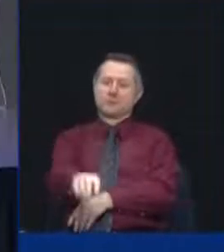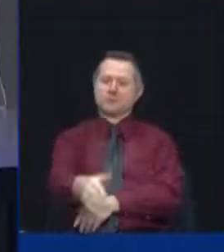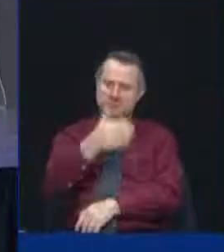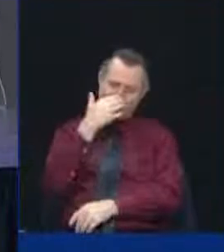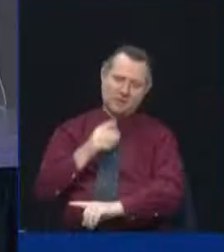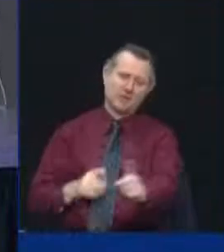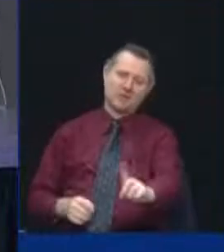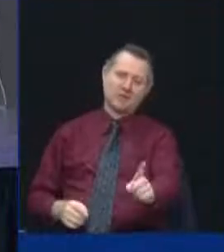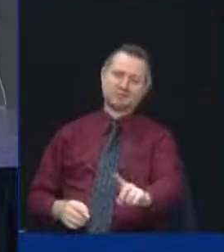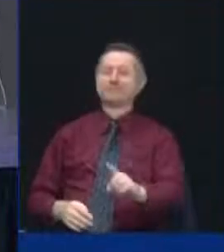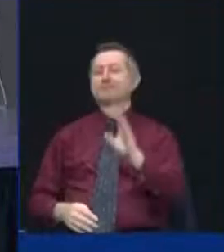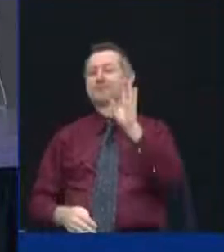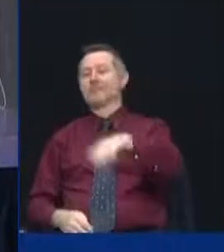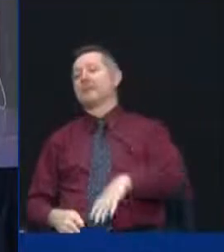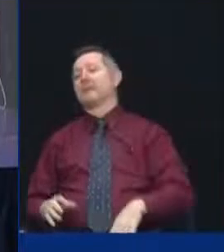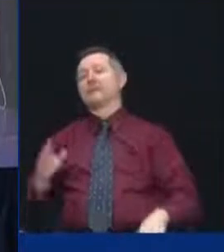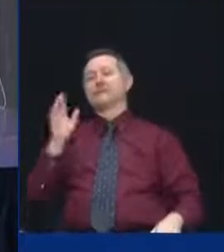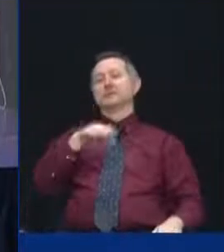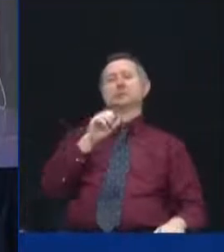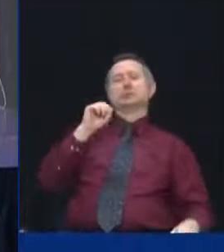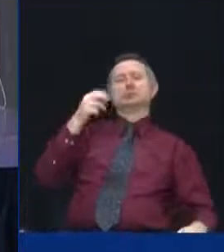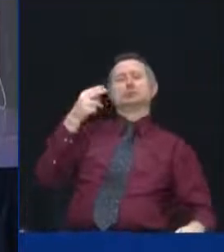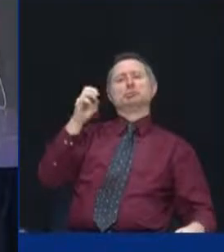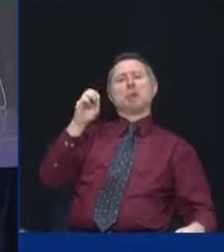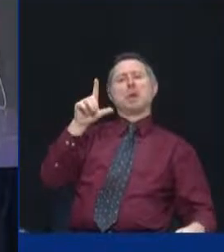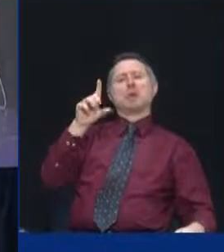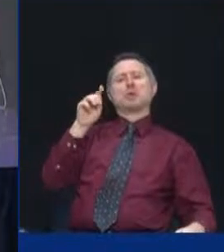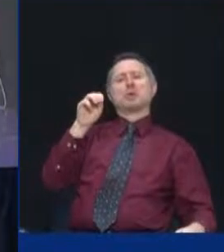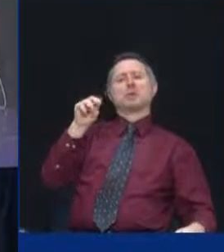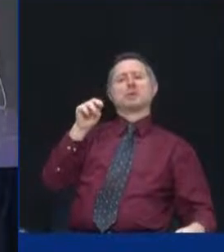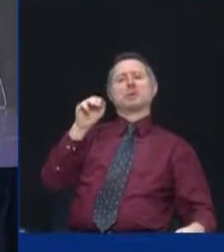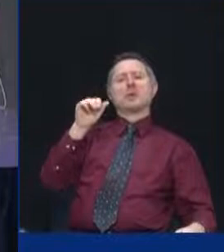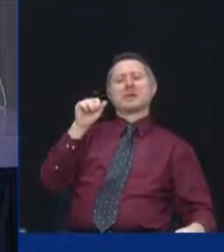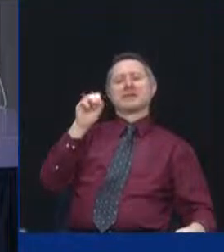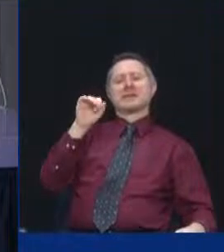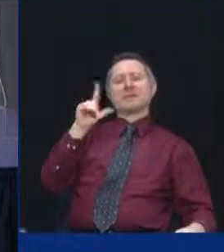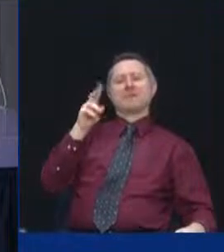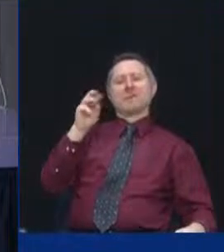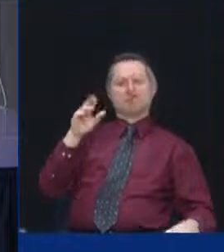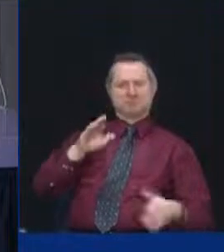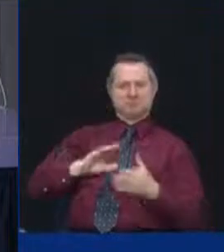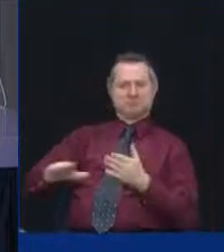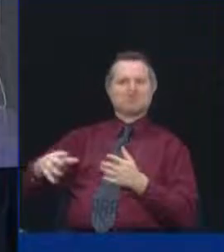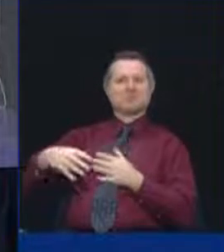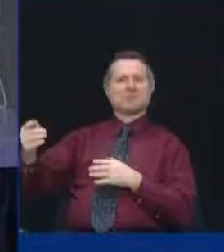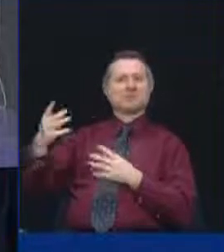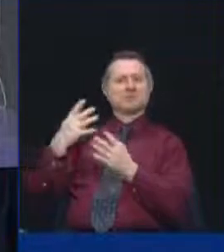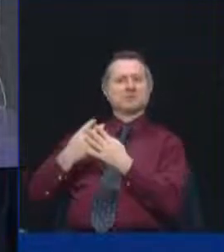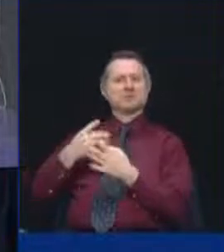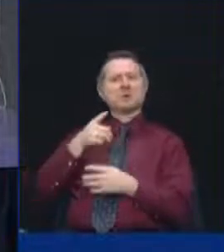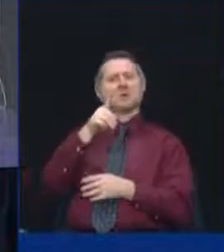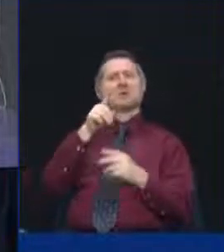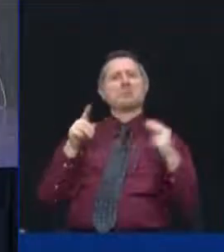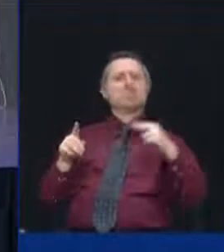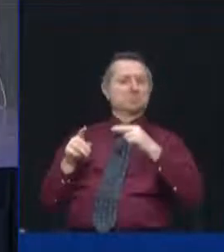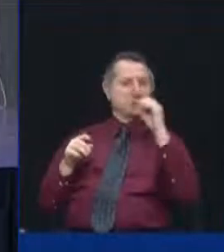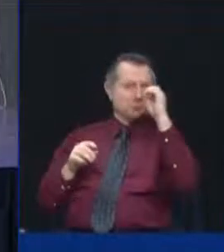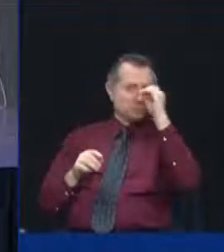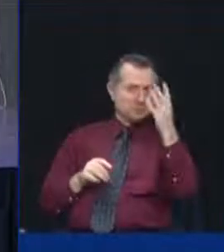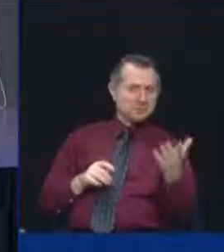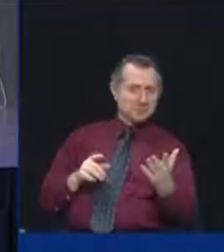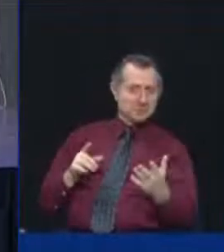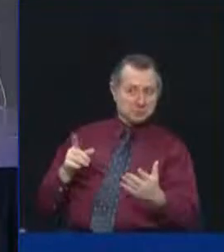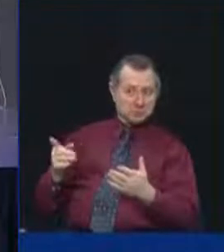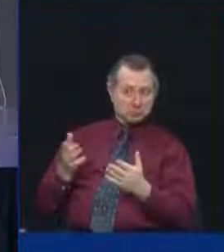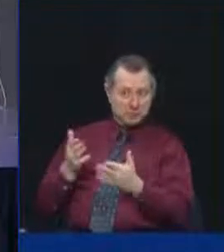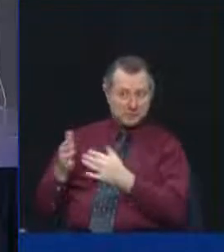what do you make of Sheldon Silver getting out of prison? Do you feel like he served enough of his sentence? What kind of a message does it send? And I'm curious what you make of